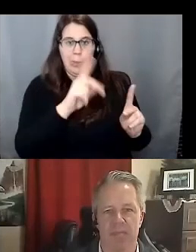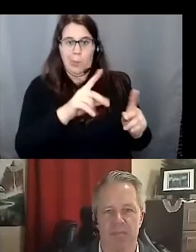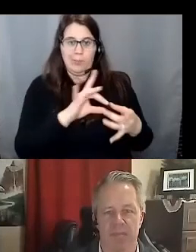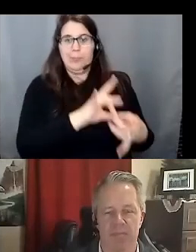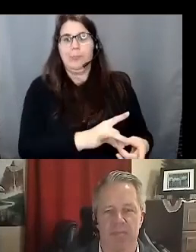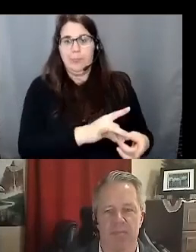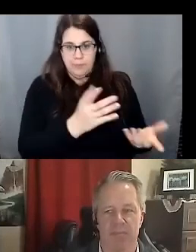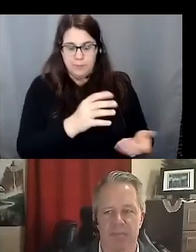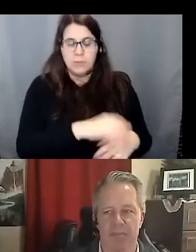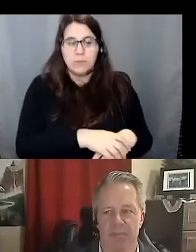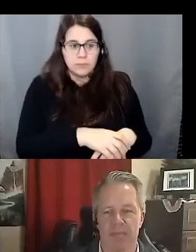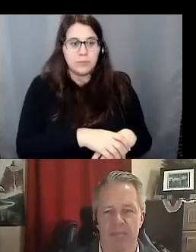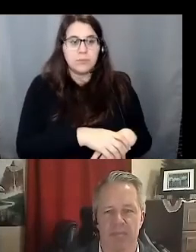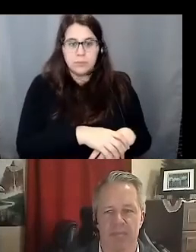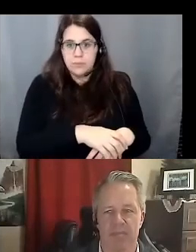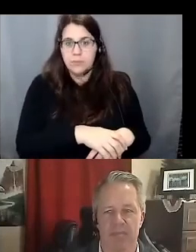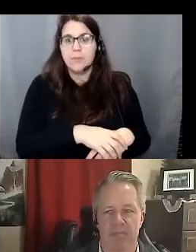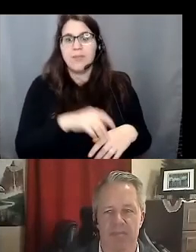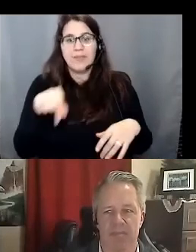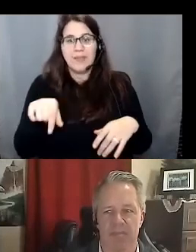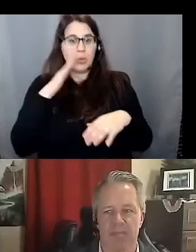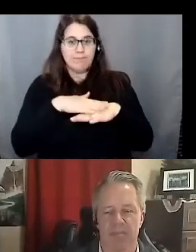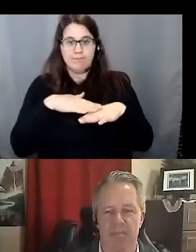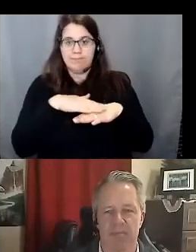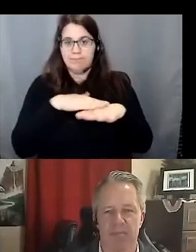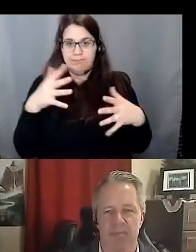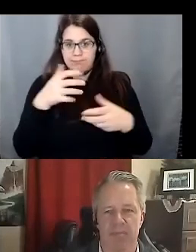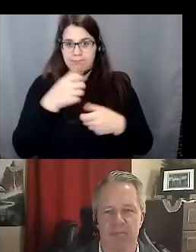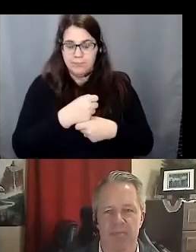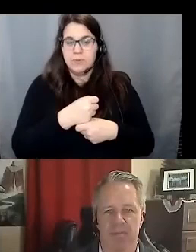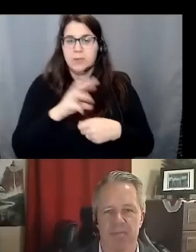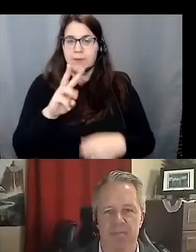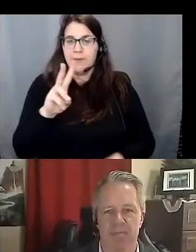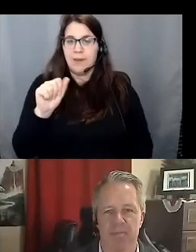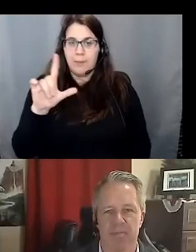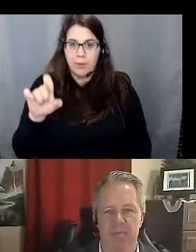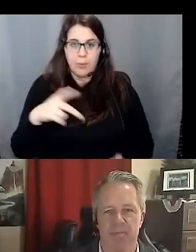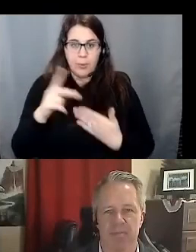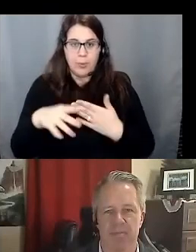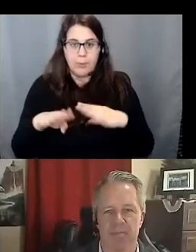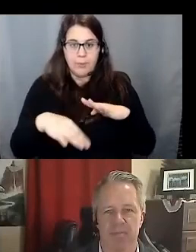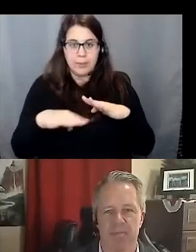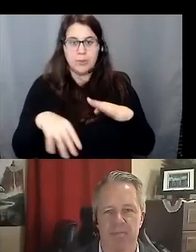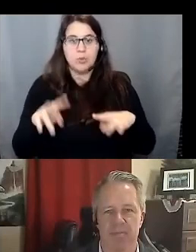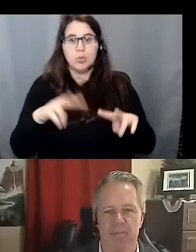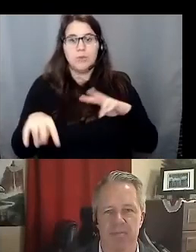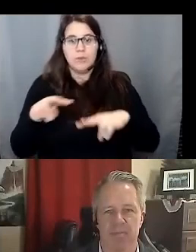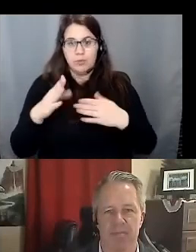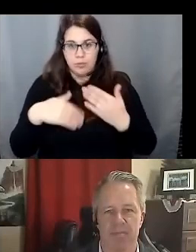workshop will include a brief overview of WVABLE program basics. will review the processes and the